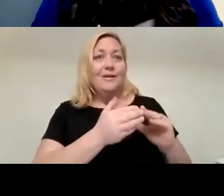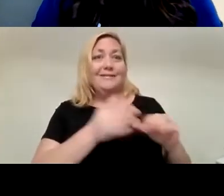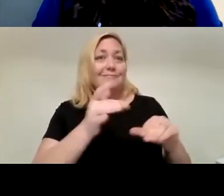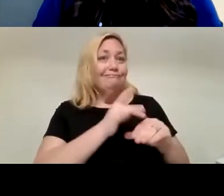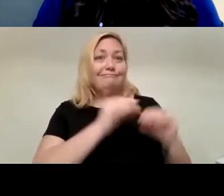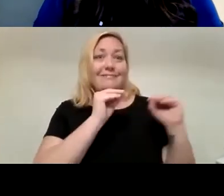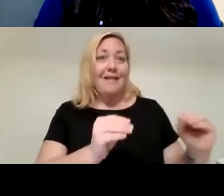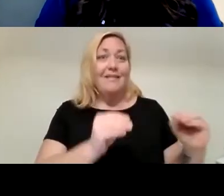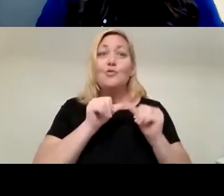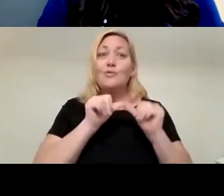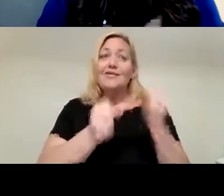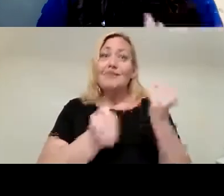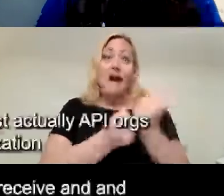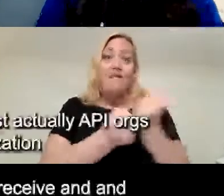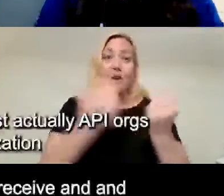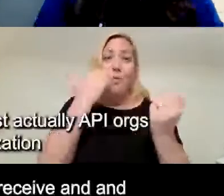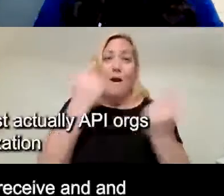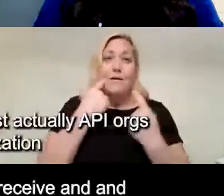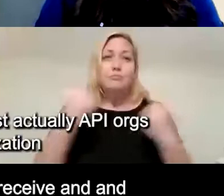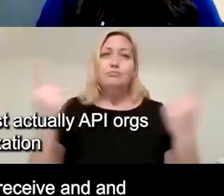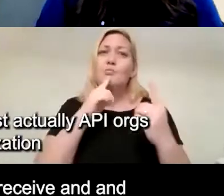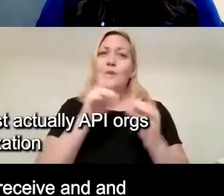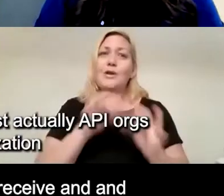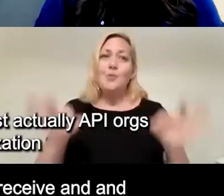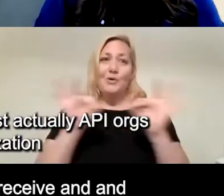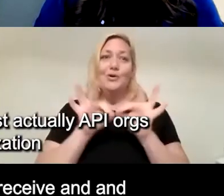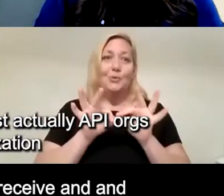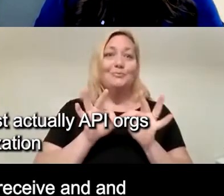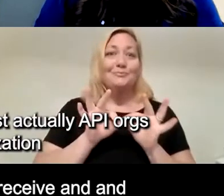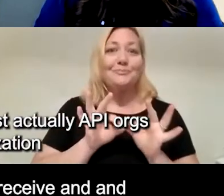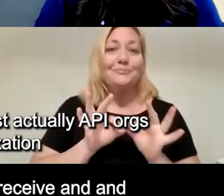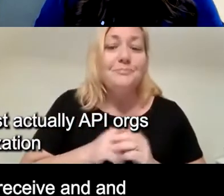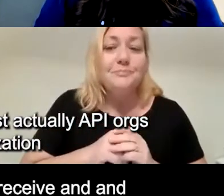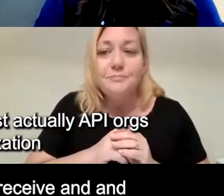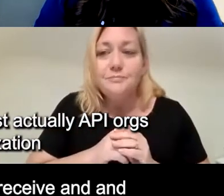continued advocacy and awareness is critical at this time.